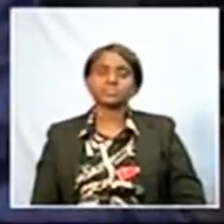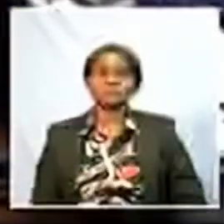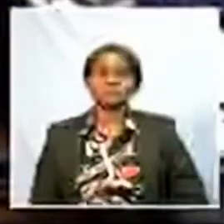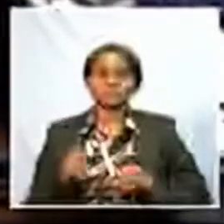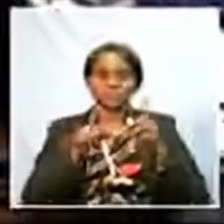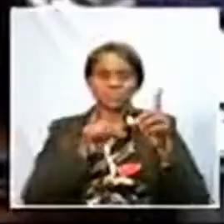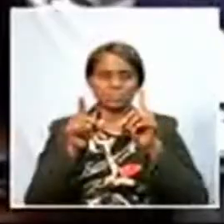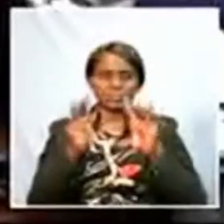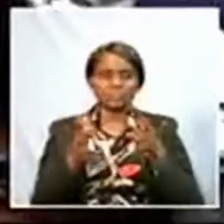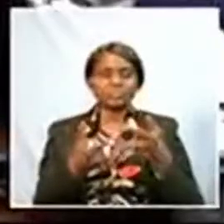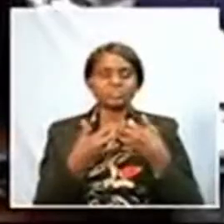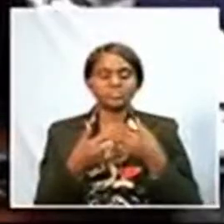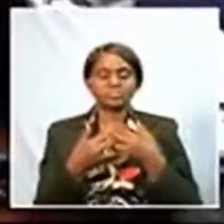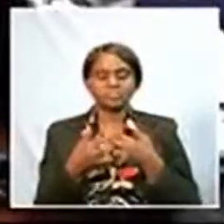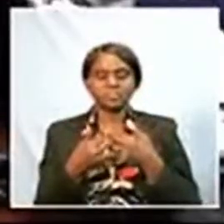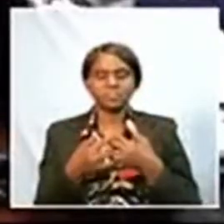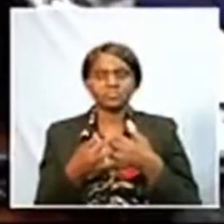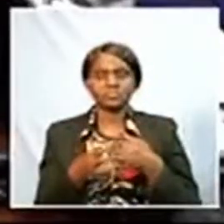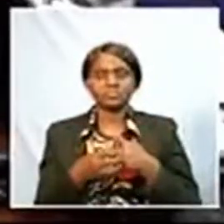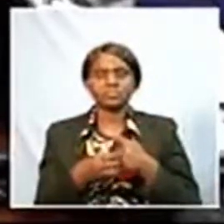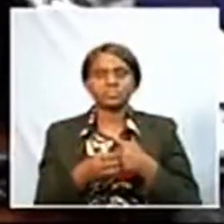Director Engineering?